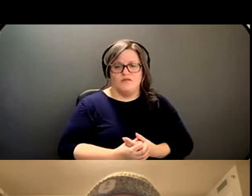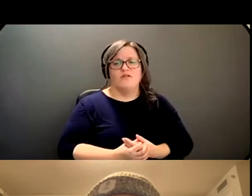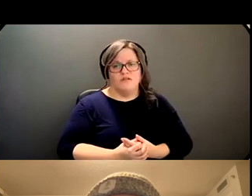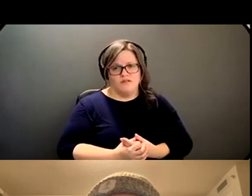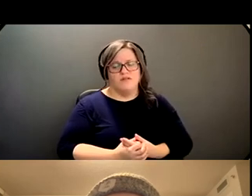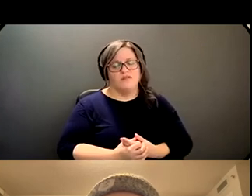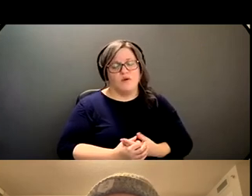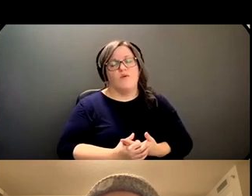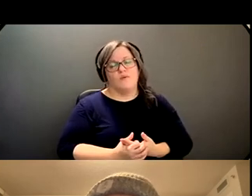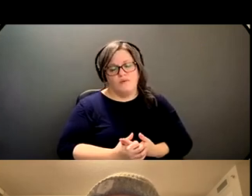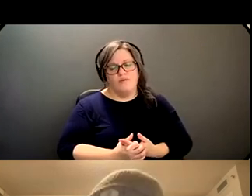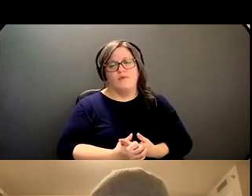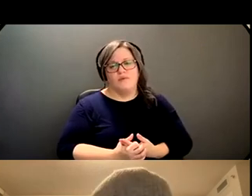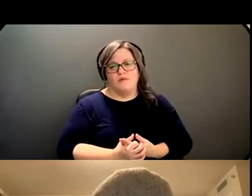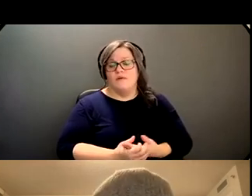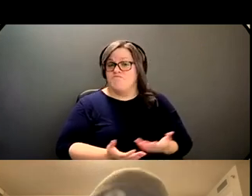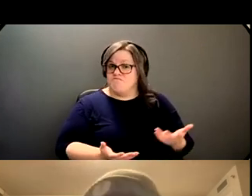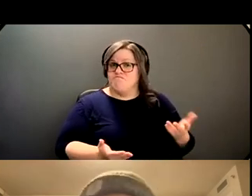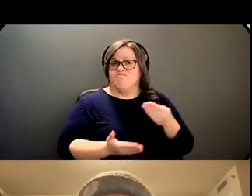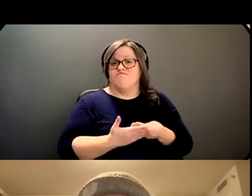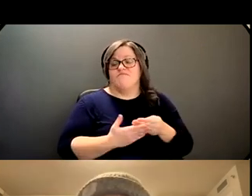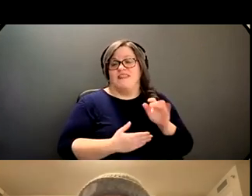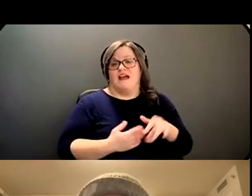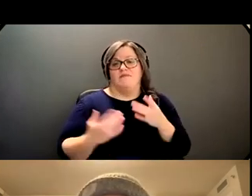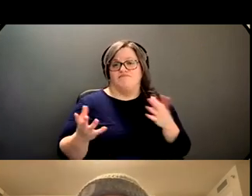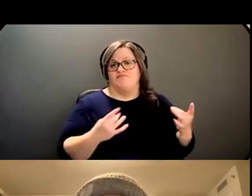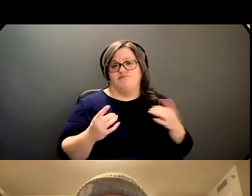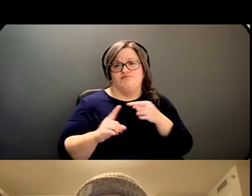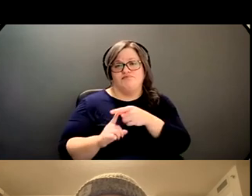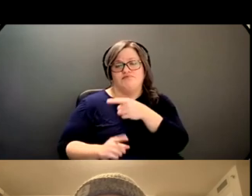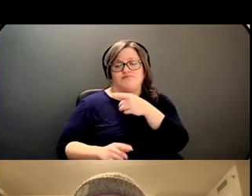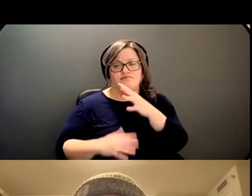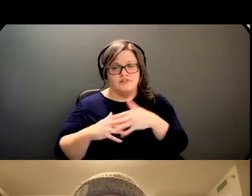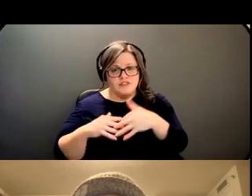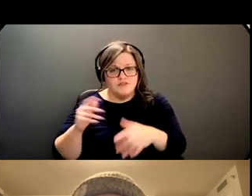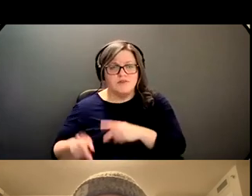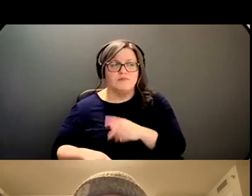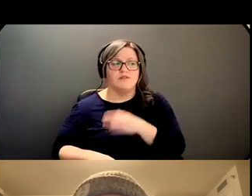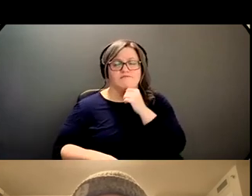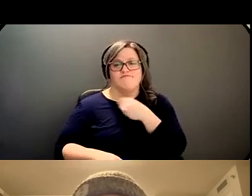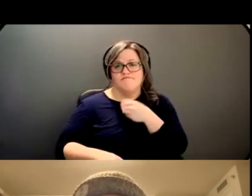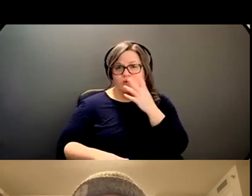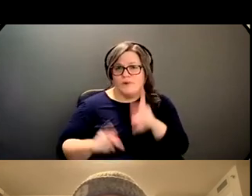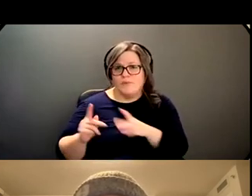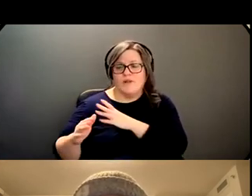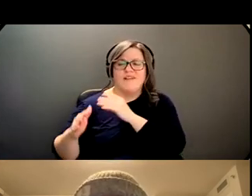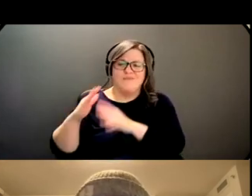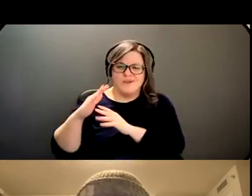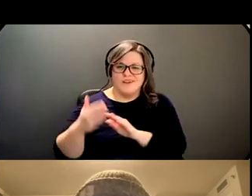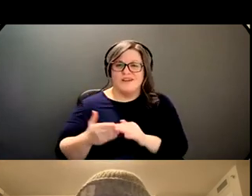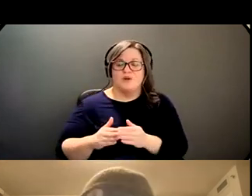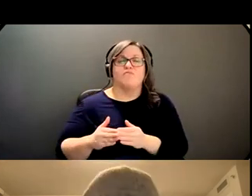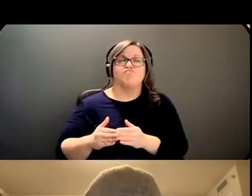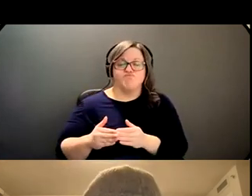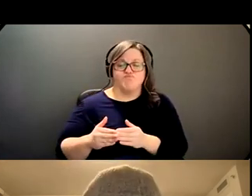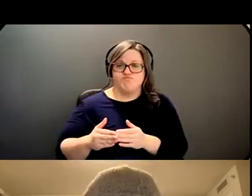sticking point as well, I guess, especially for people of color and indigenous people. and just immigrant communities, right? Where having